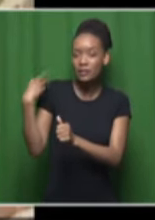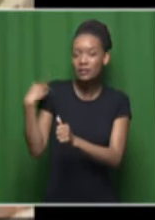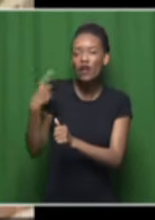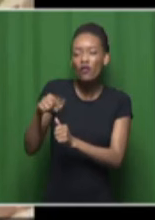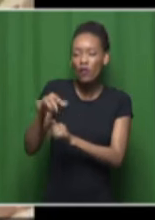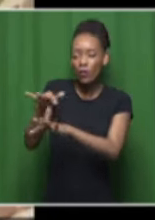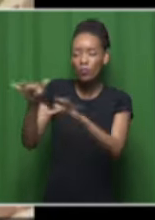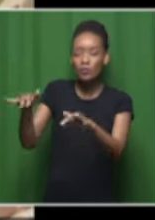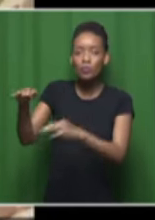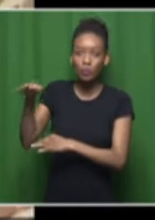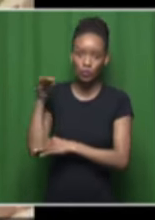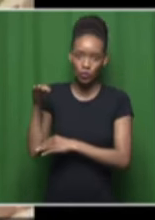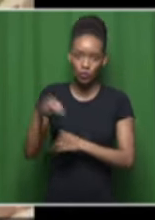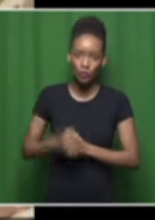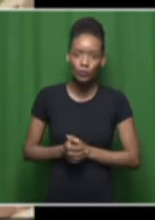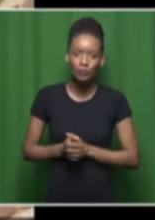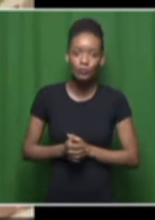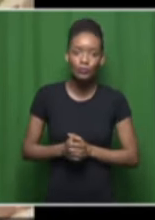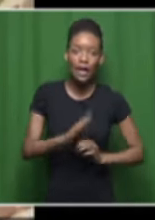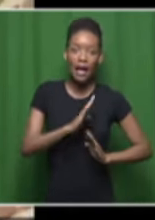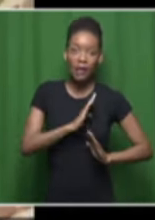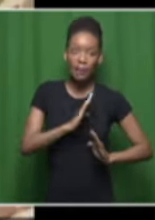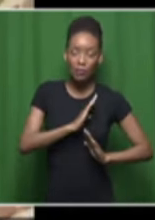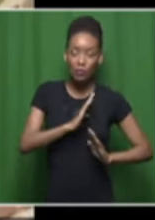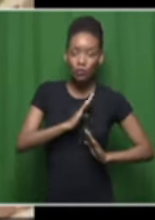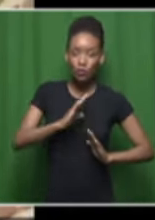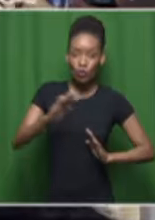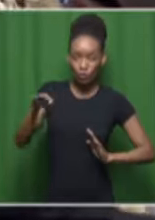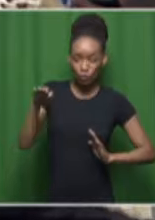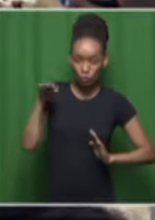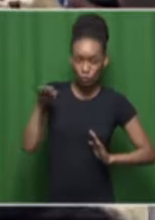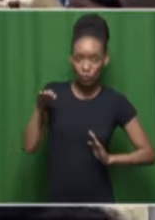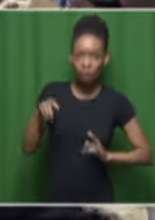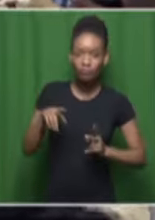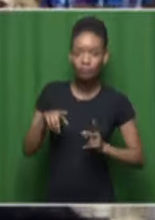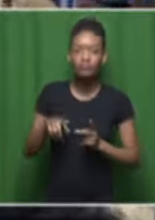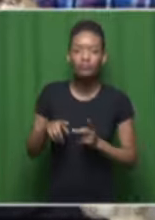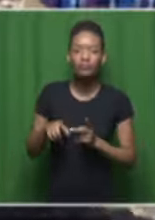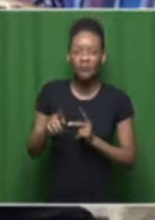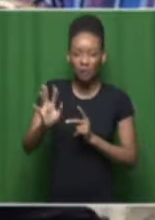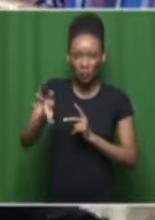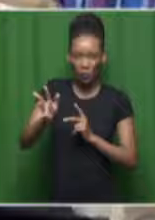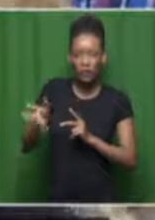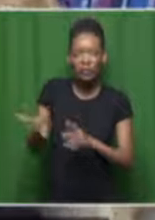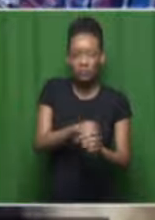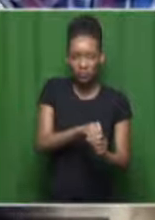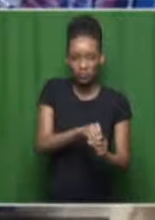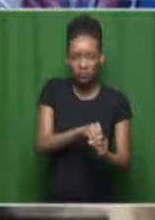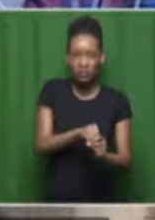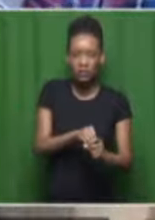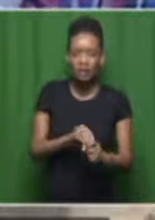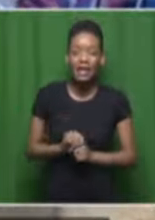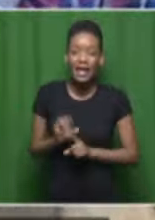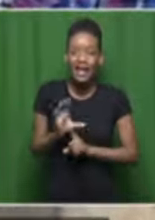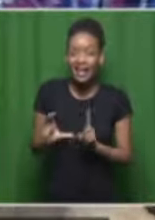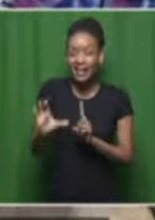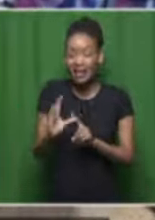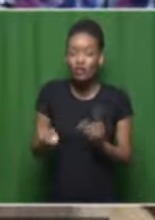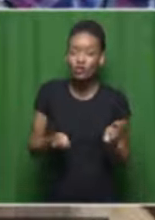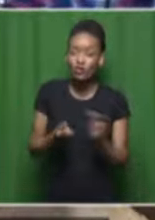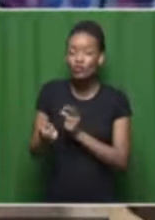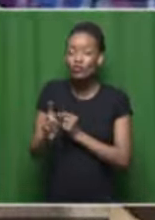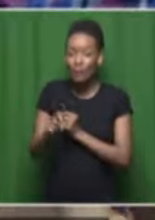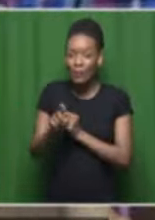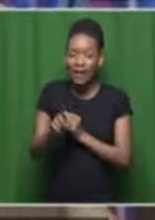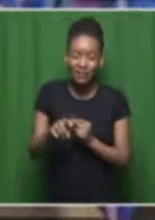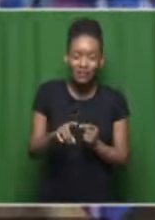as Amabutho, will be part of the convoy. According to Zulu custom, rituals are expected to be performed by senior elders